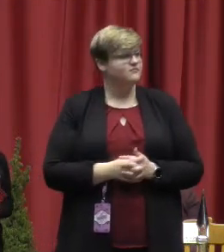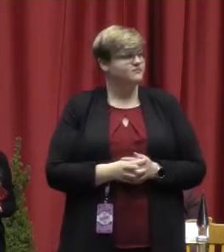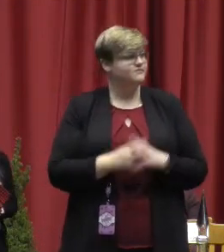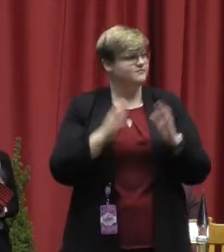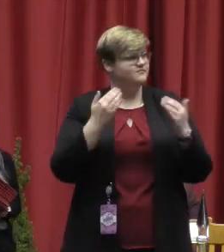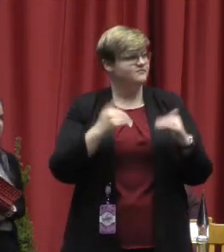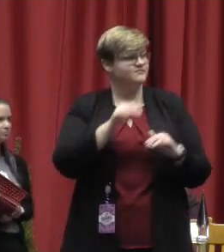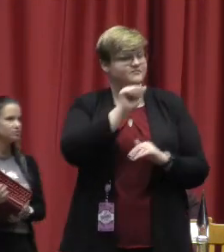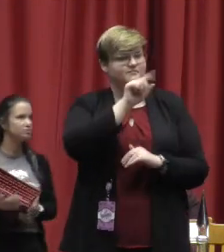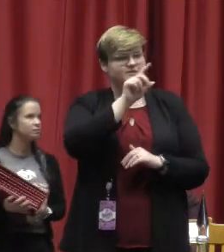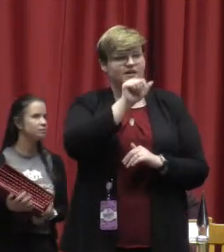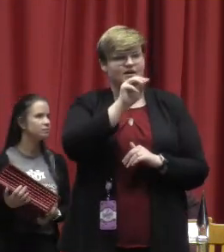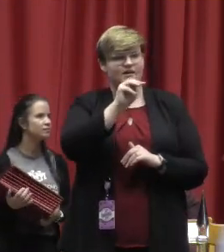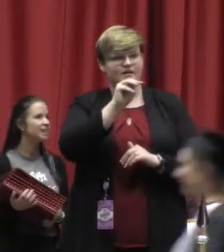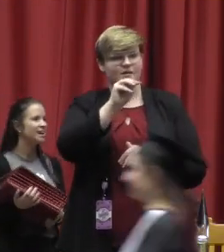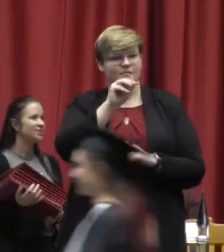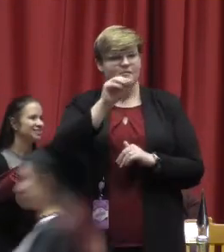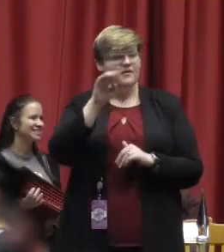Adam Biederwolf.